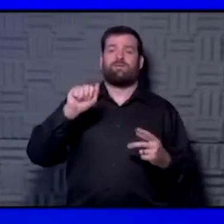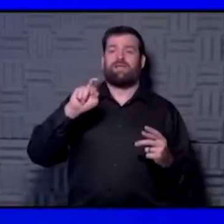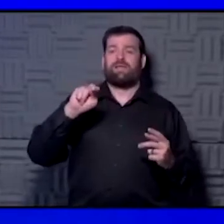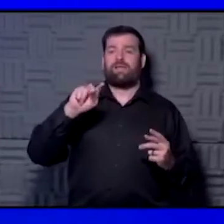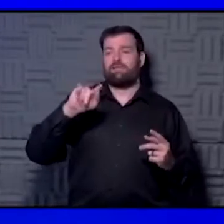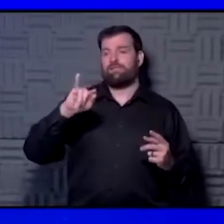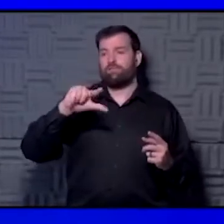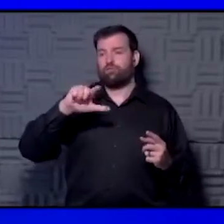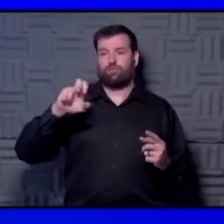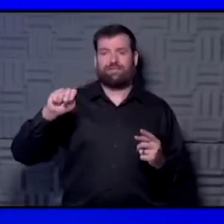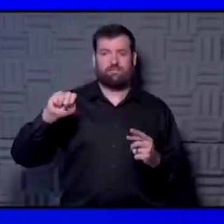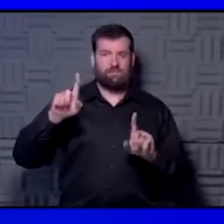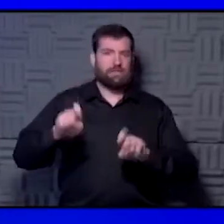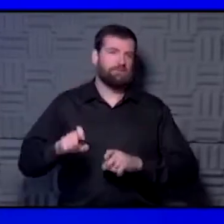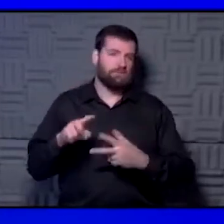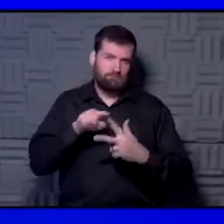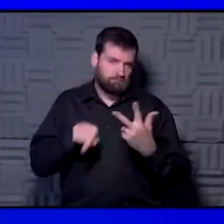test.